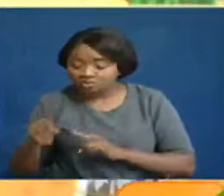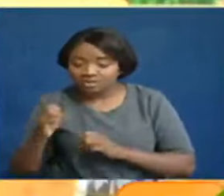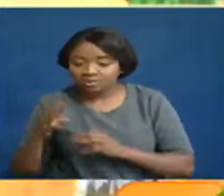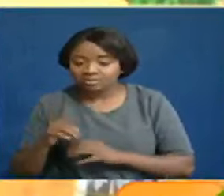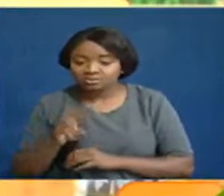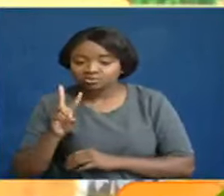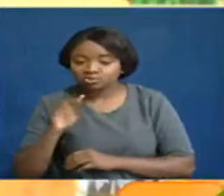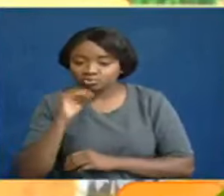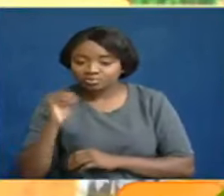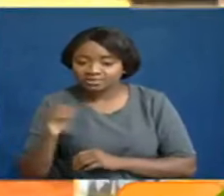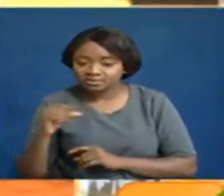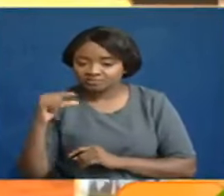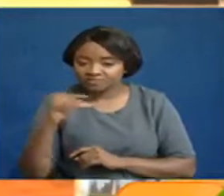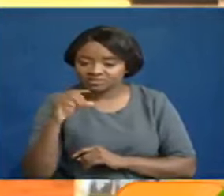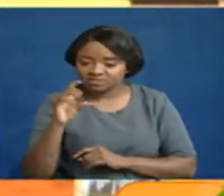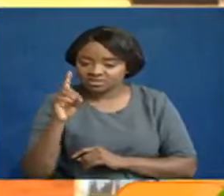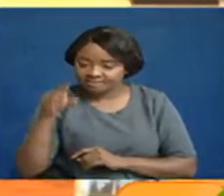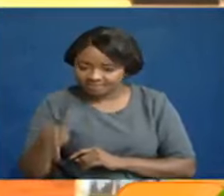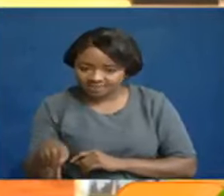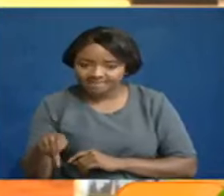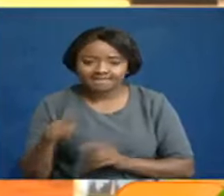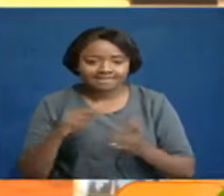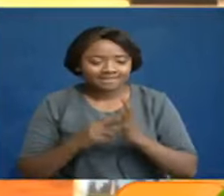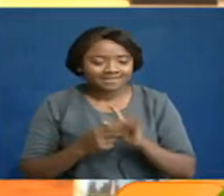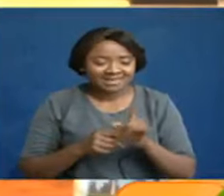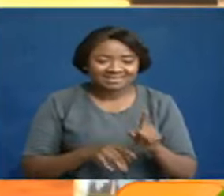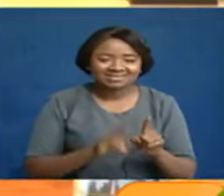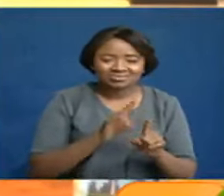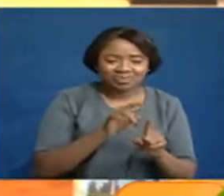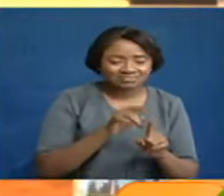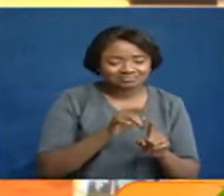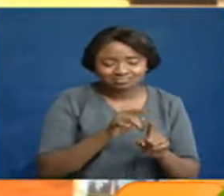1.92% of GDP. So it's not everything that